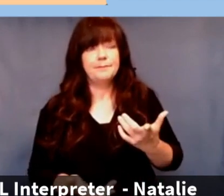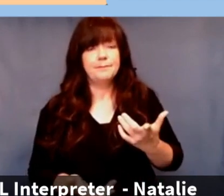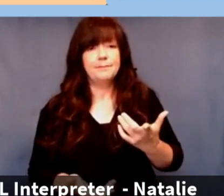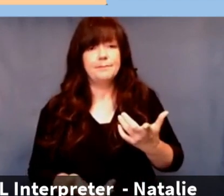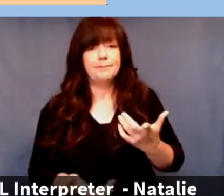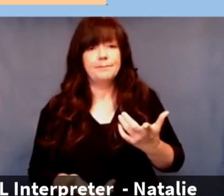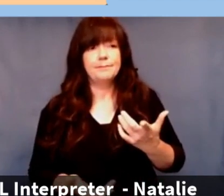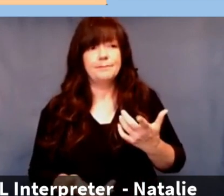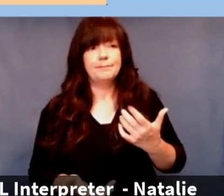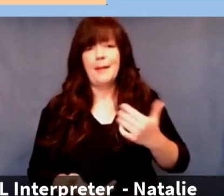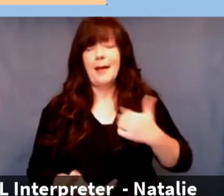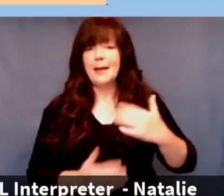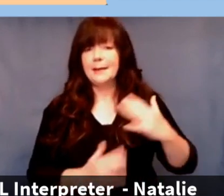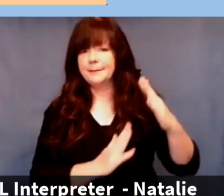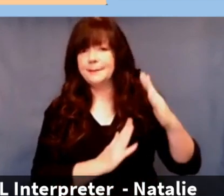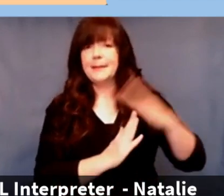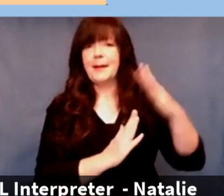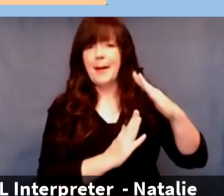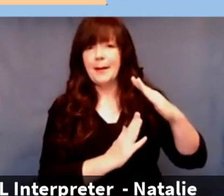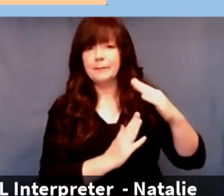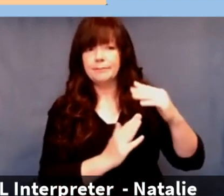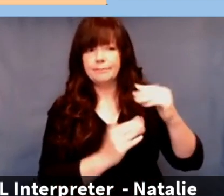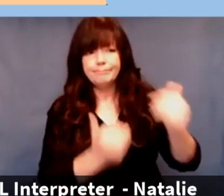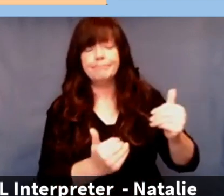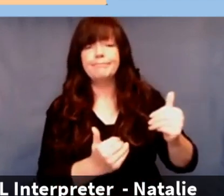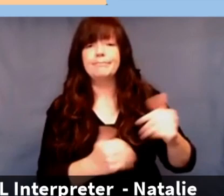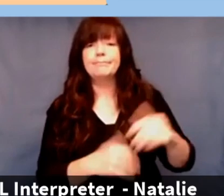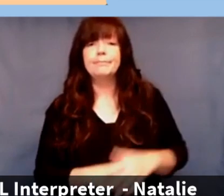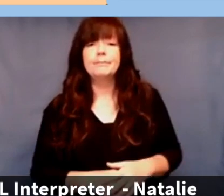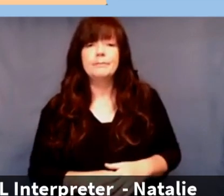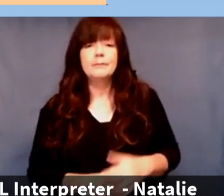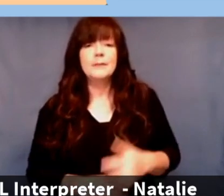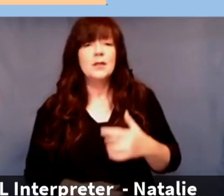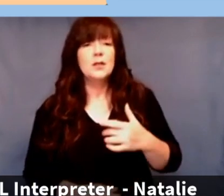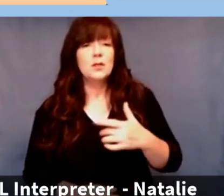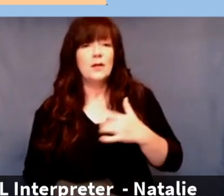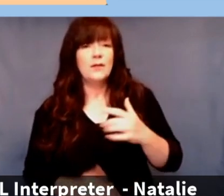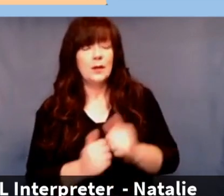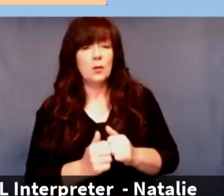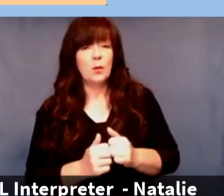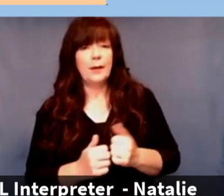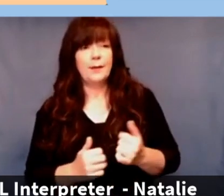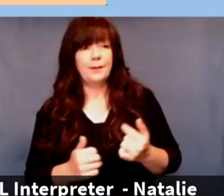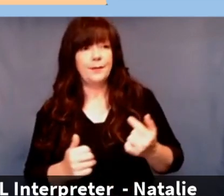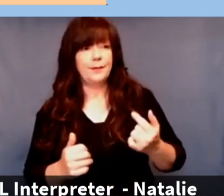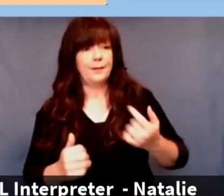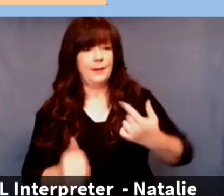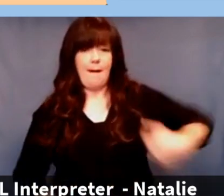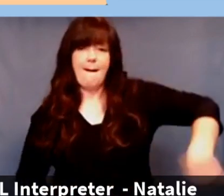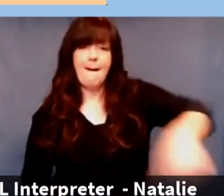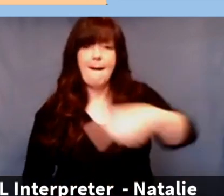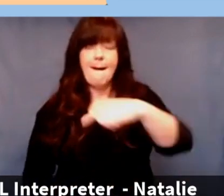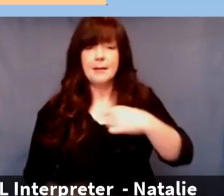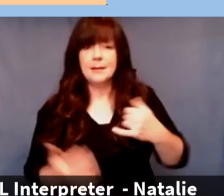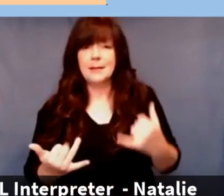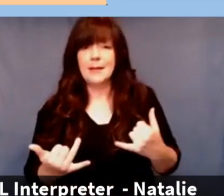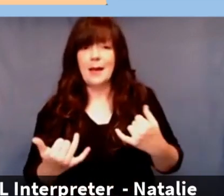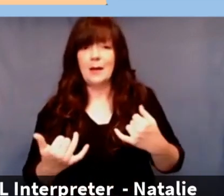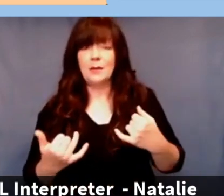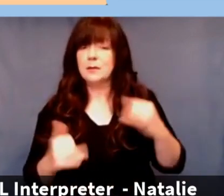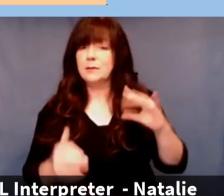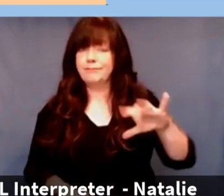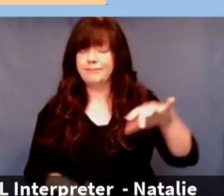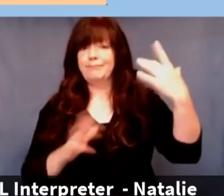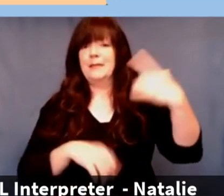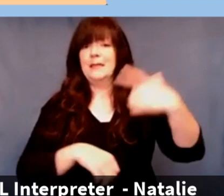She's never been given a timeout. Like, this is what, and I feel like even with us as people in this crazy time that